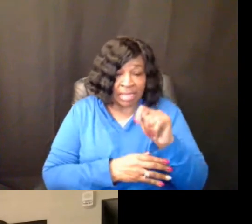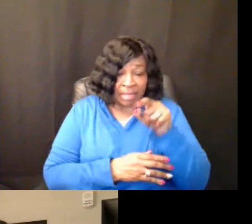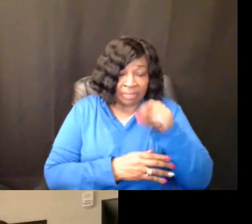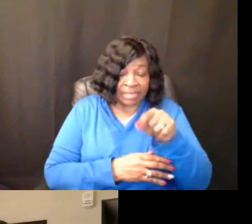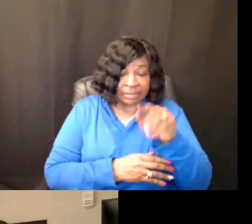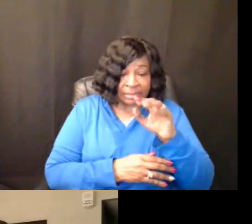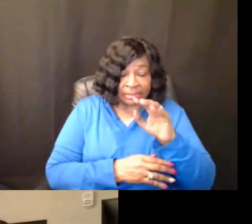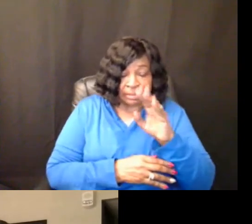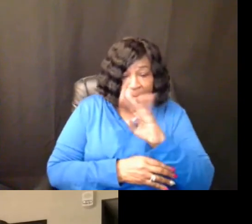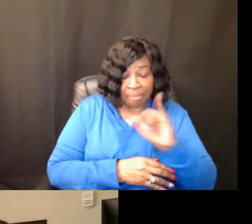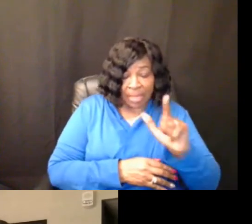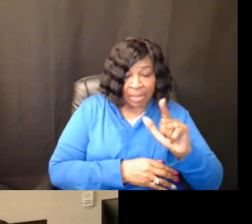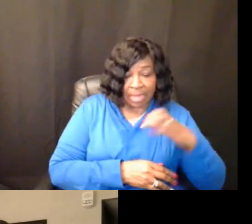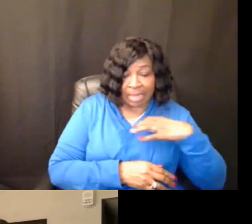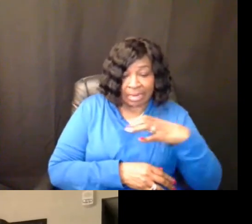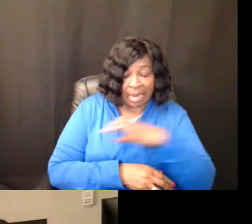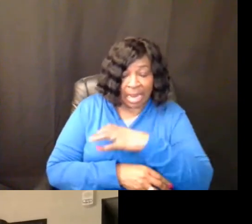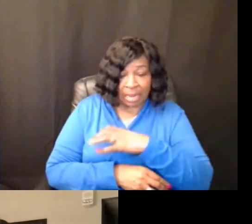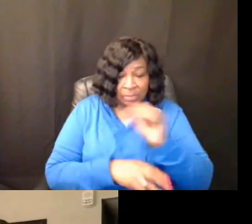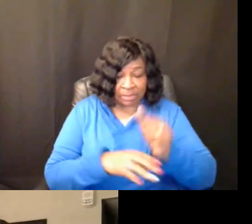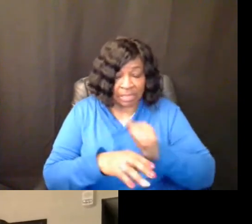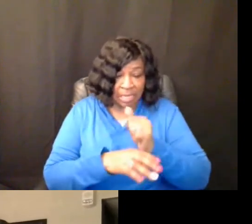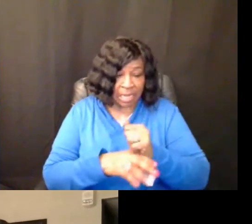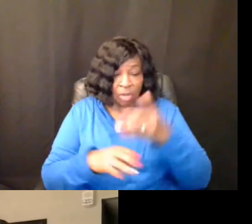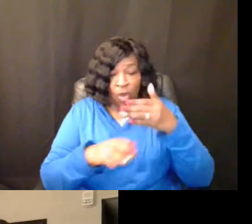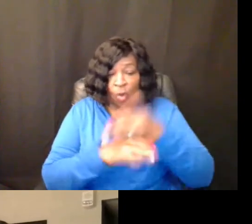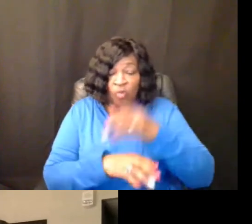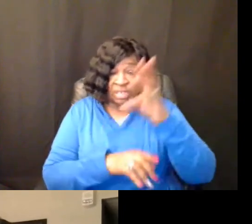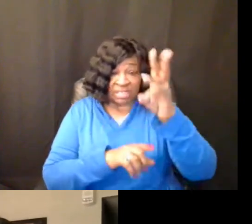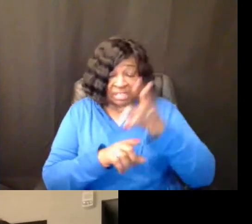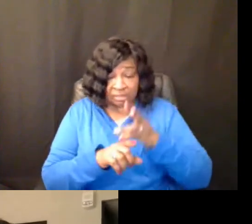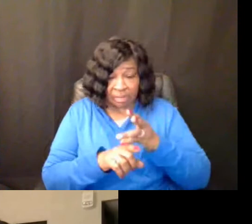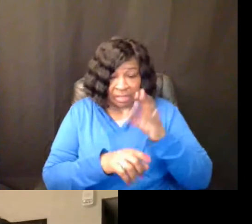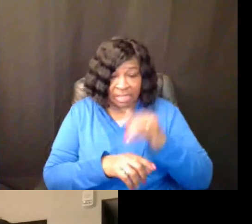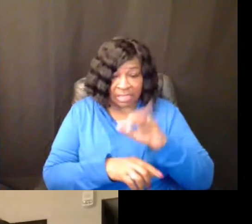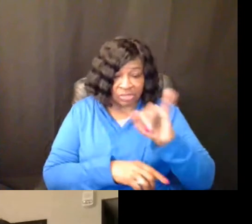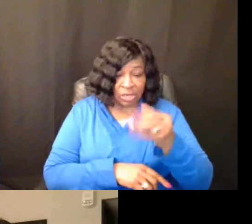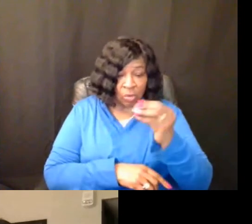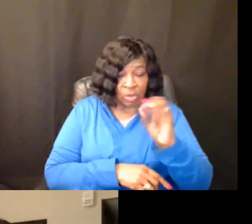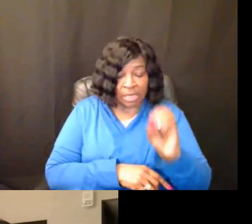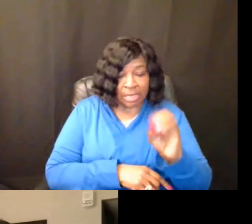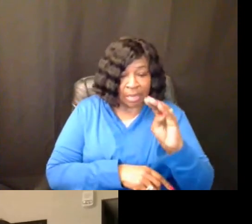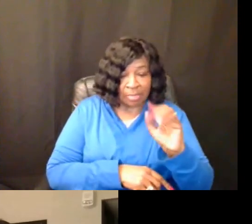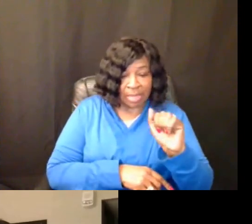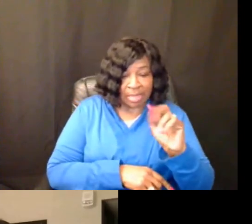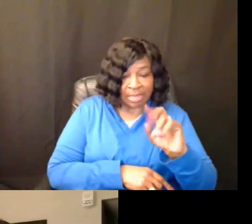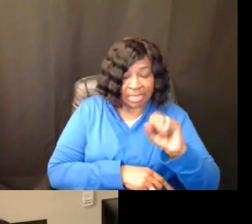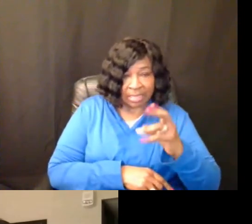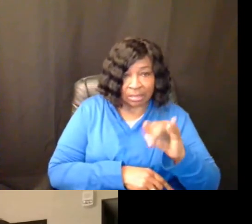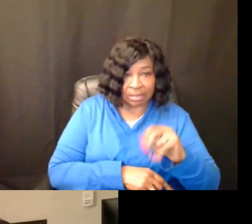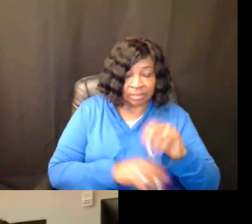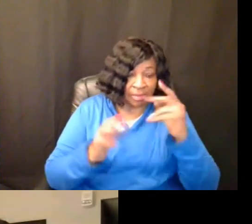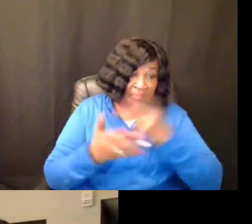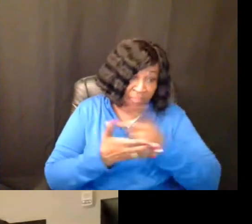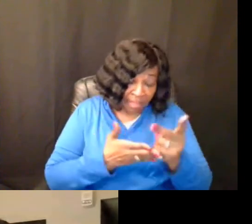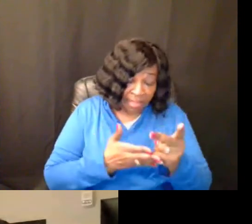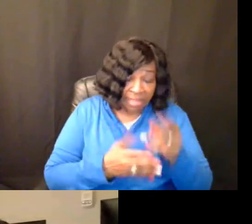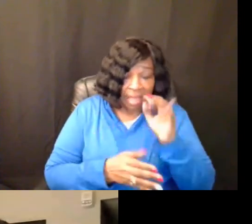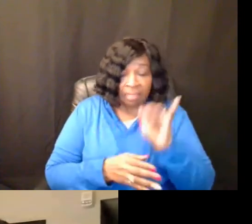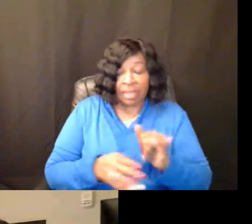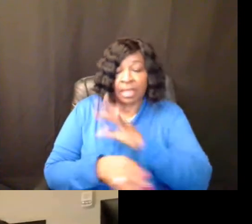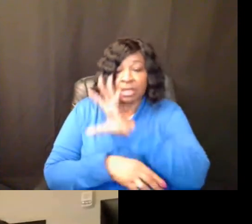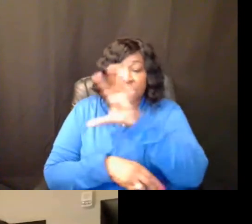together for over 6 months that Joe Manchin kind of tanked. That